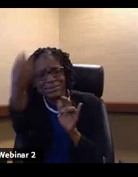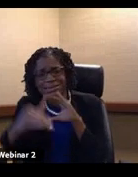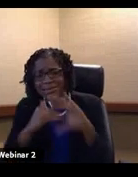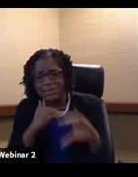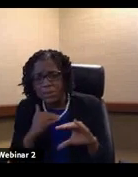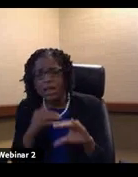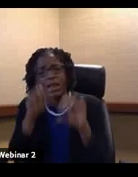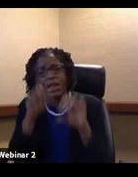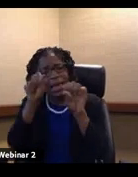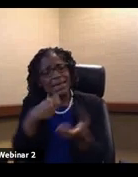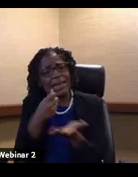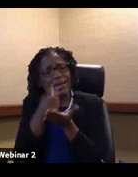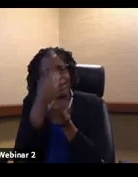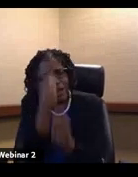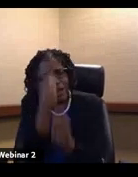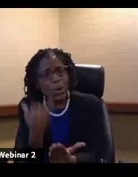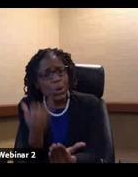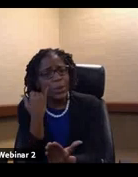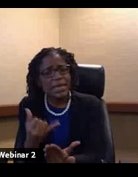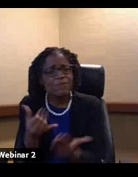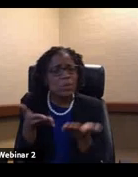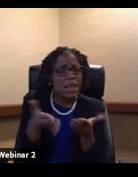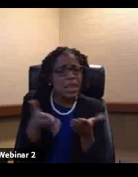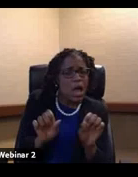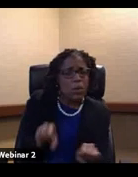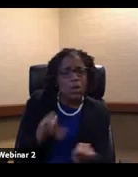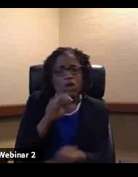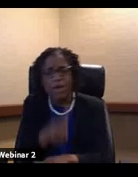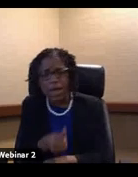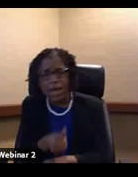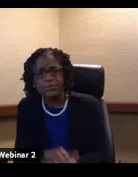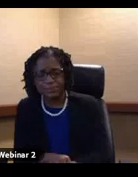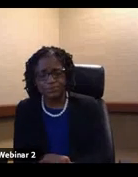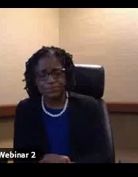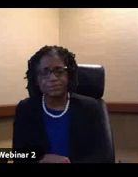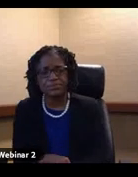in your email, and I can speak to whether or not it's allowable.